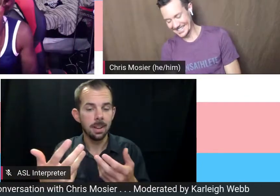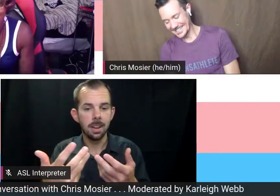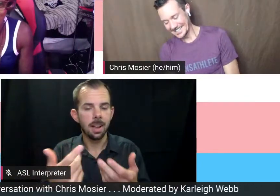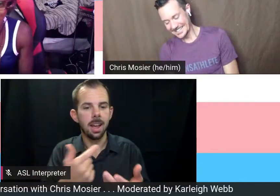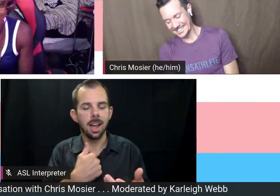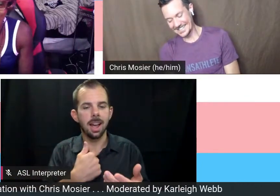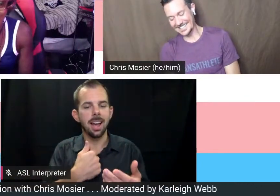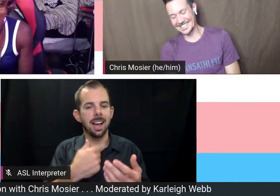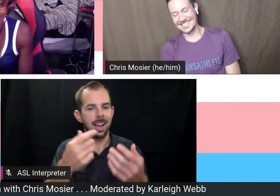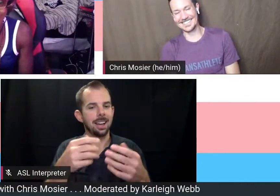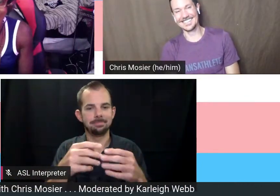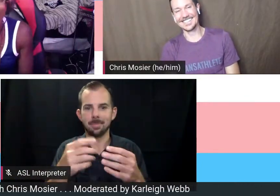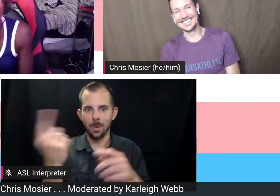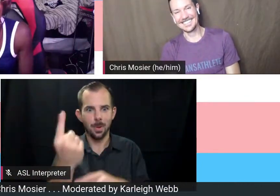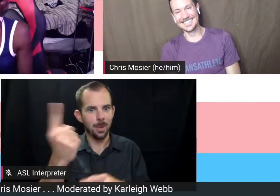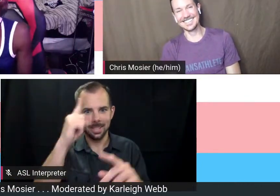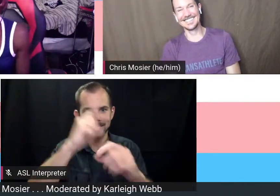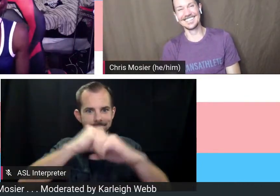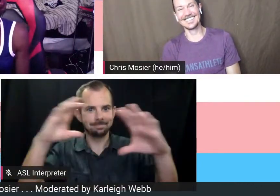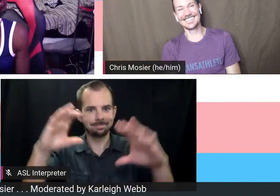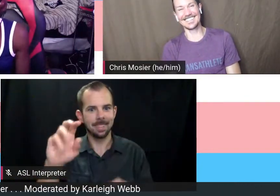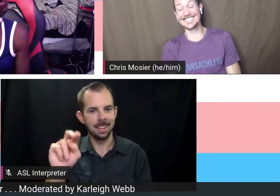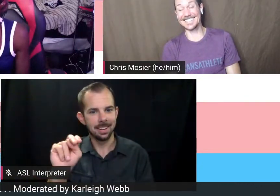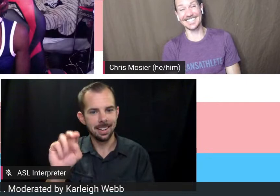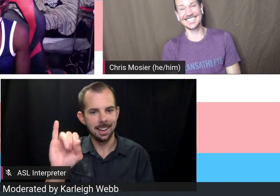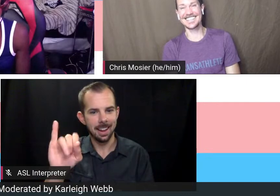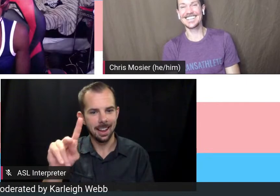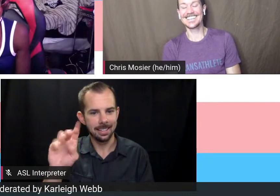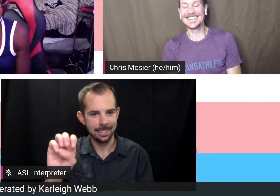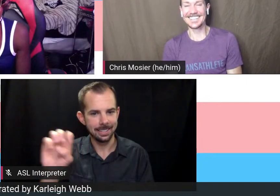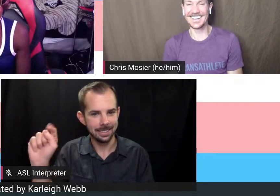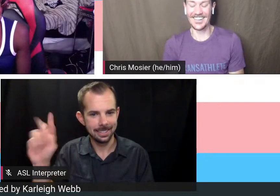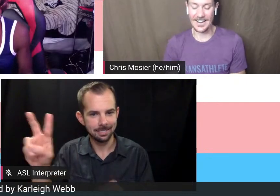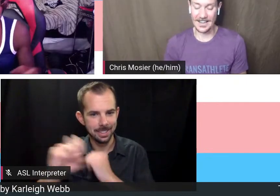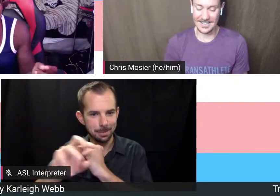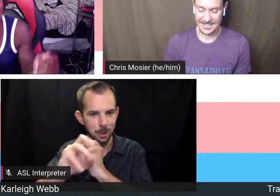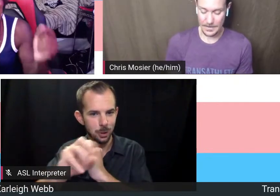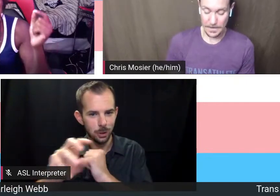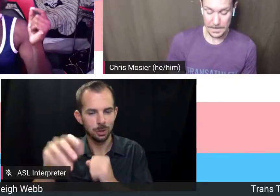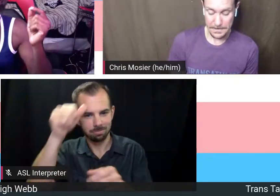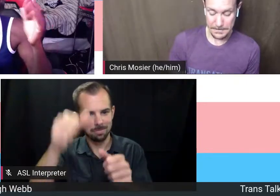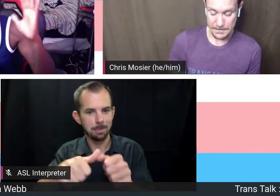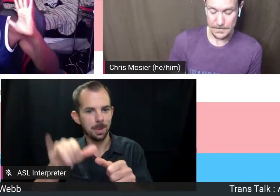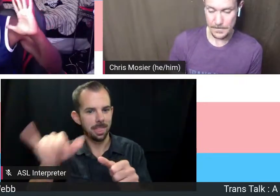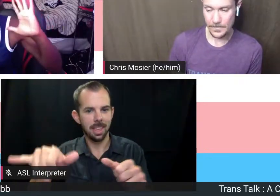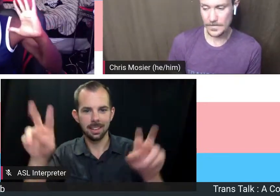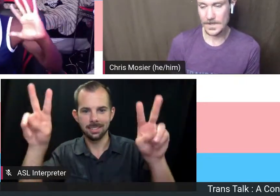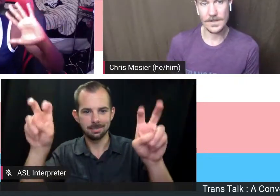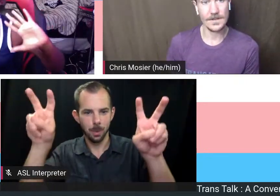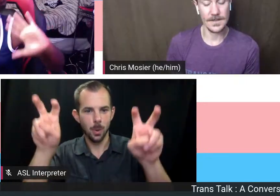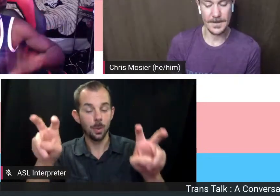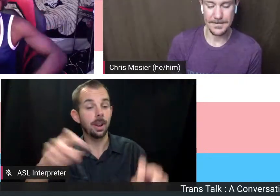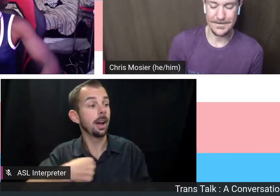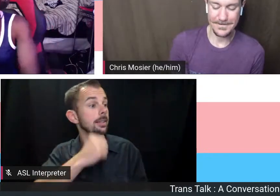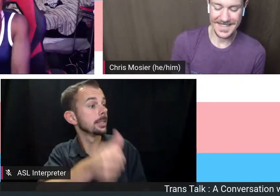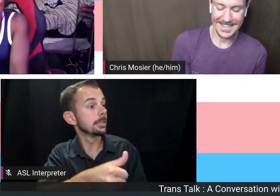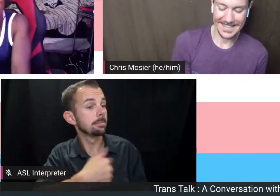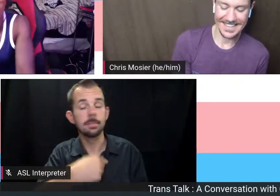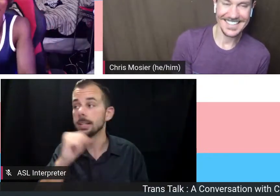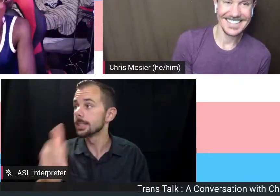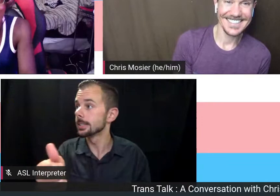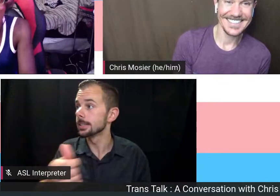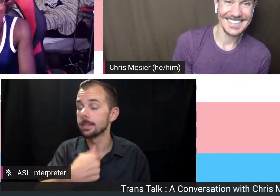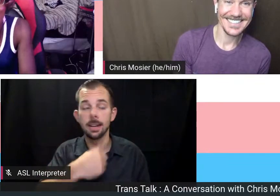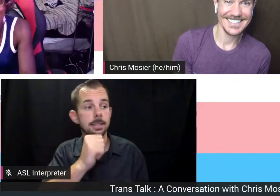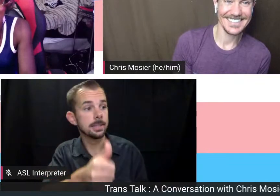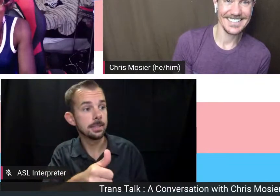Nike commercial. I didn't. No, I want to talk about, did you even see